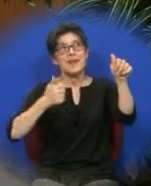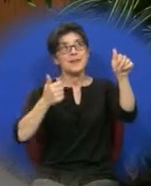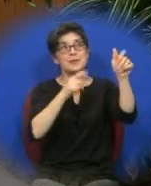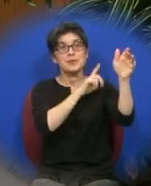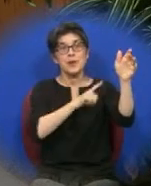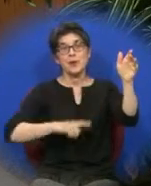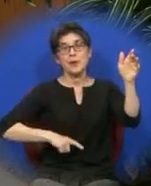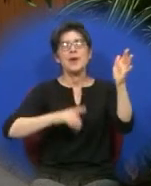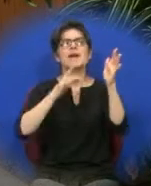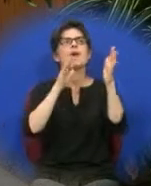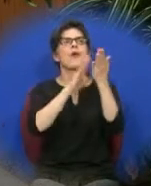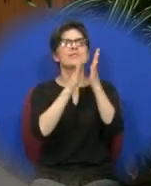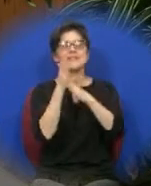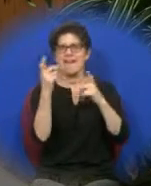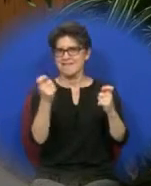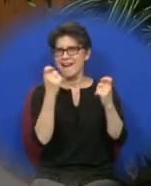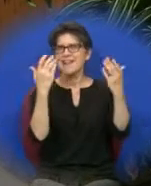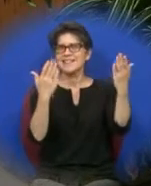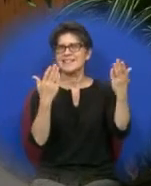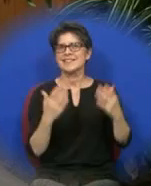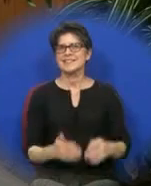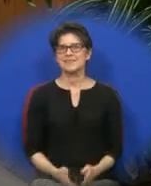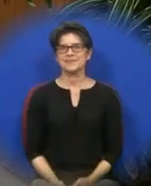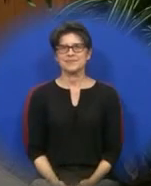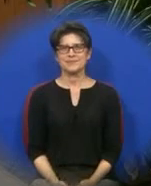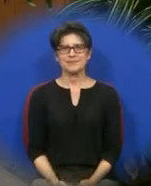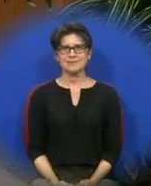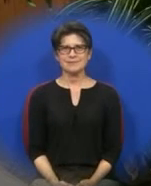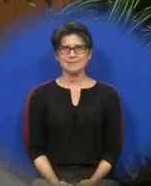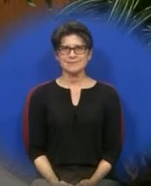Lord. Hosanna in the highest.